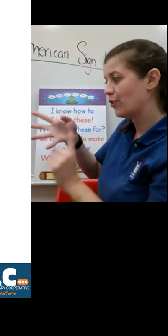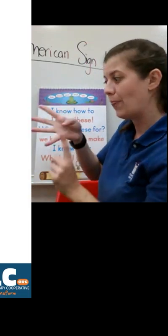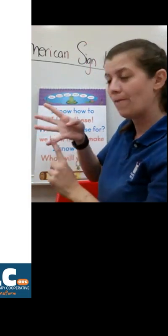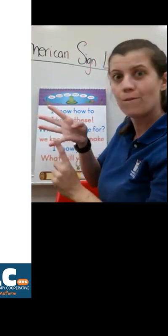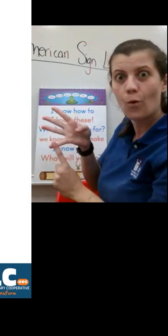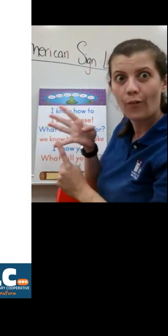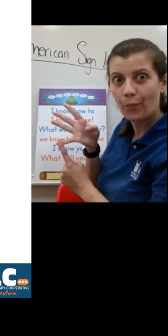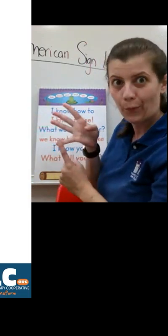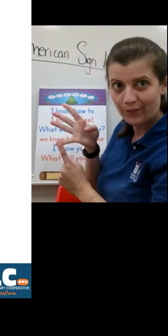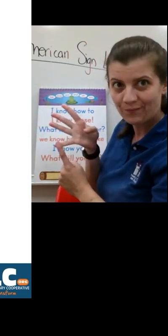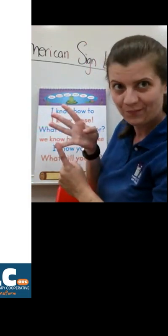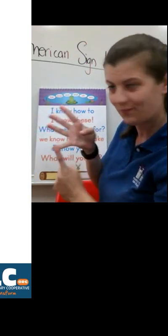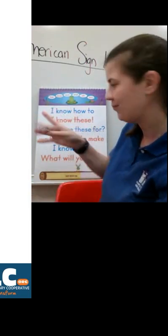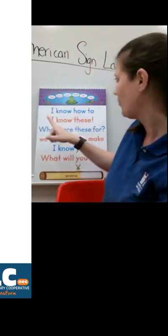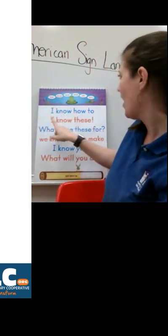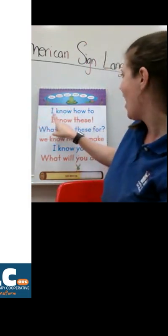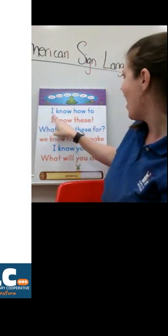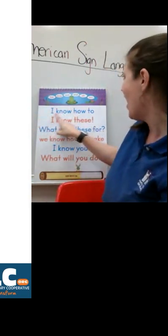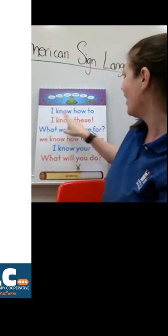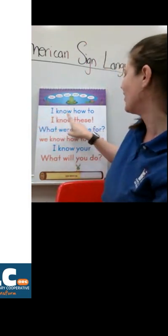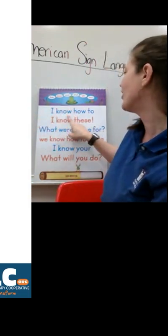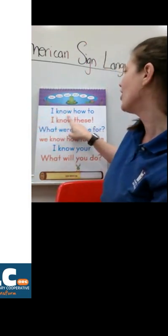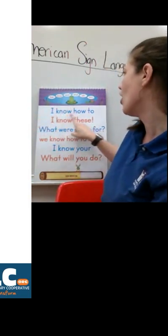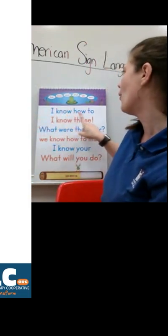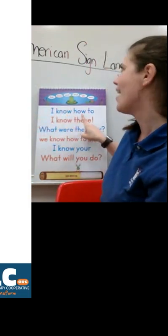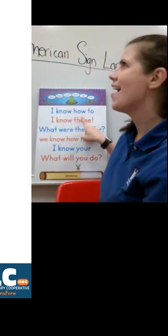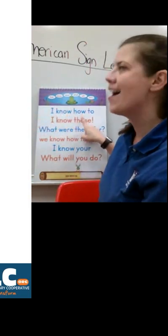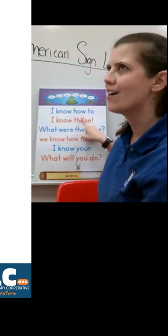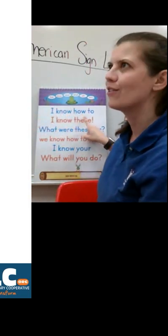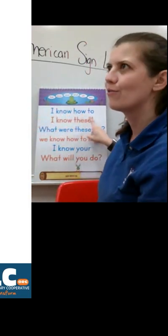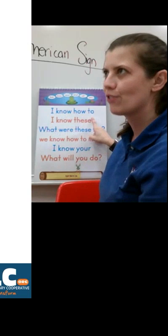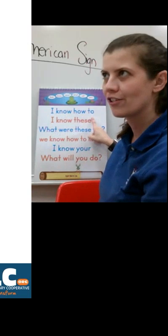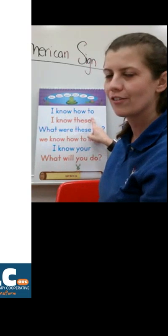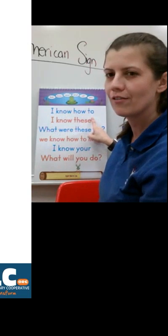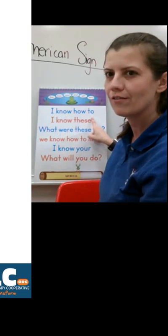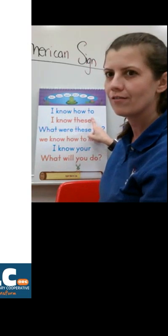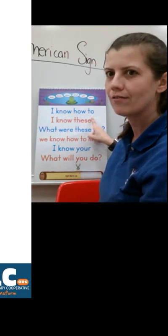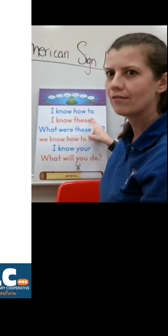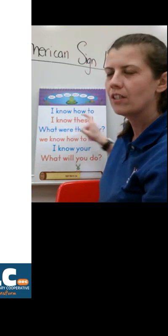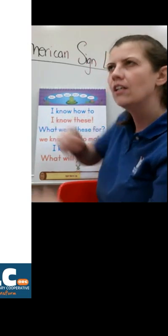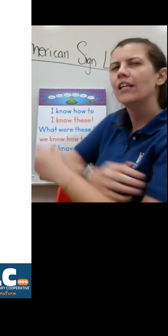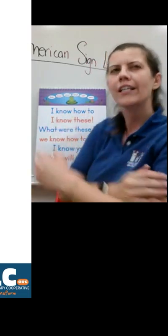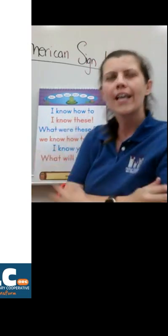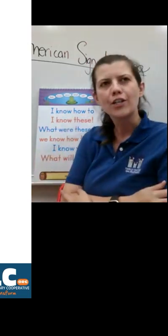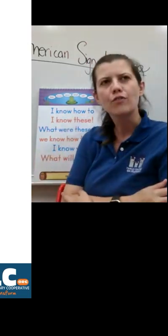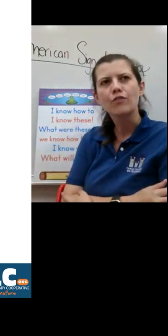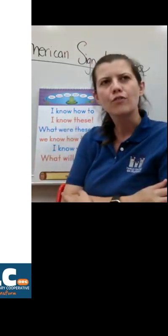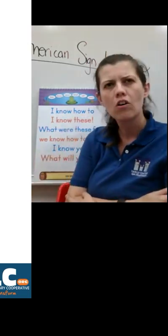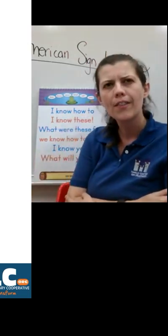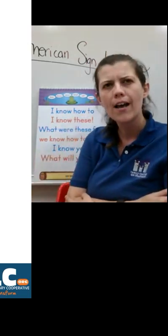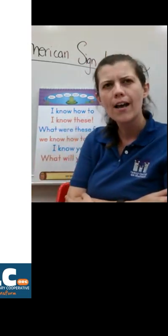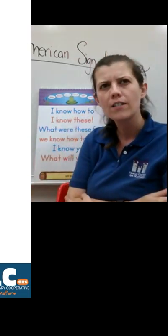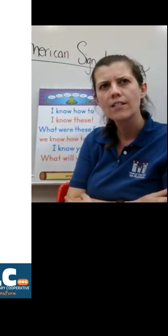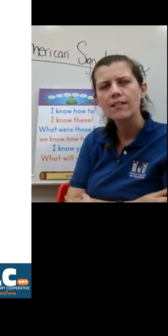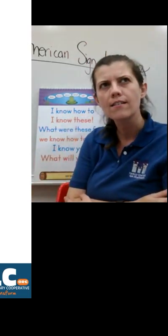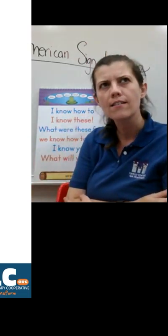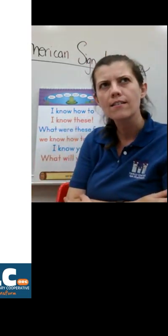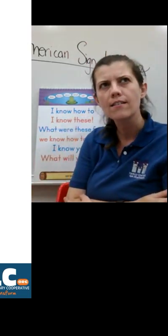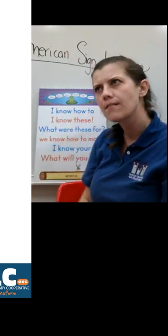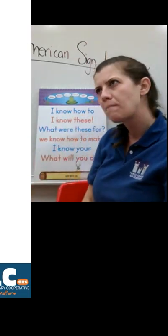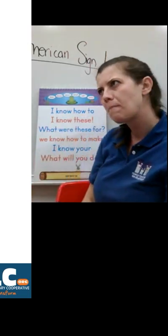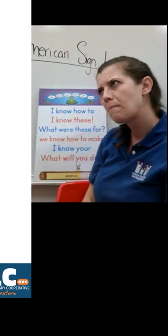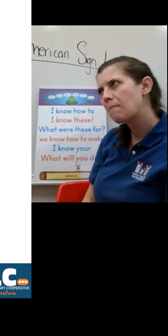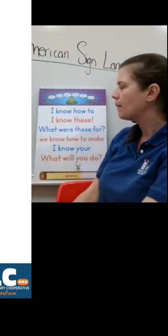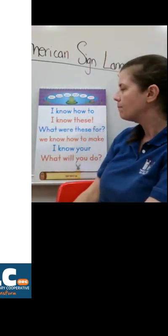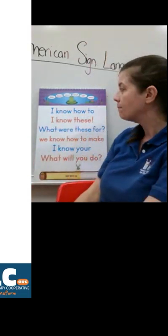So now we're doing the fourth one. I know how to. Can you recall that